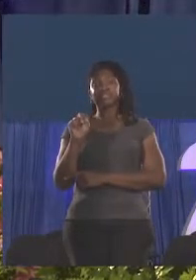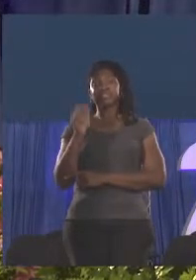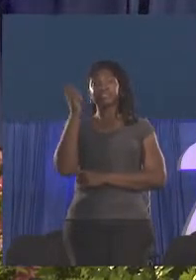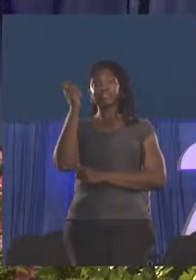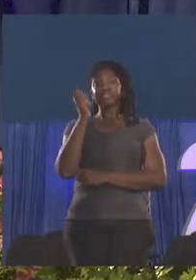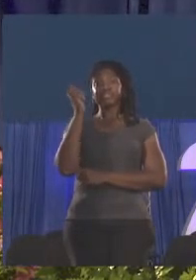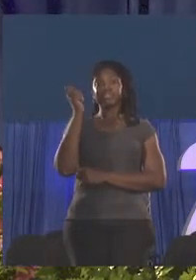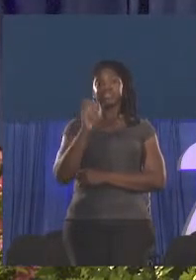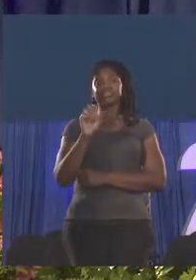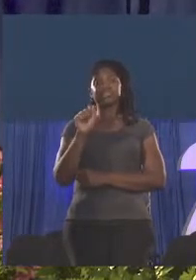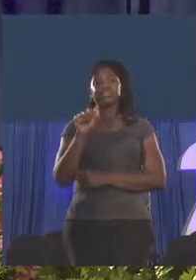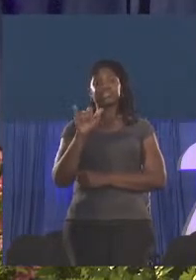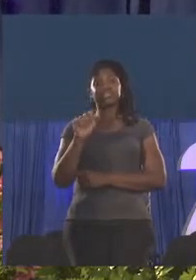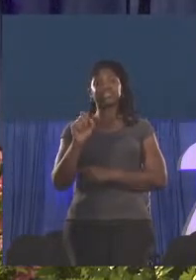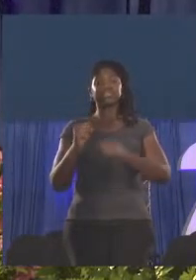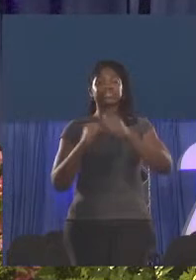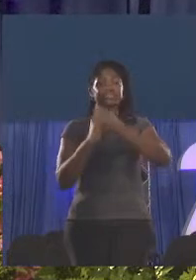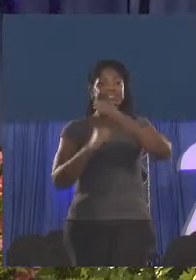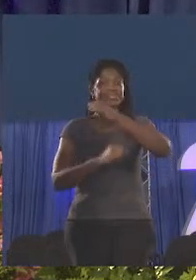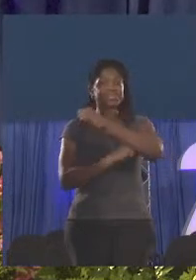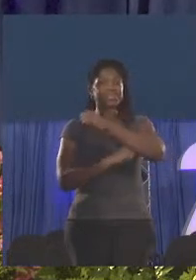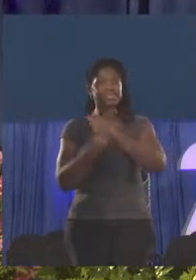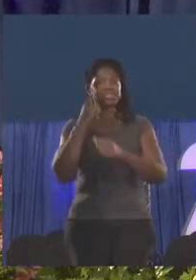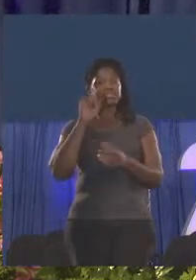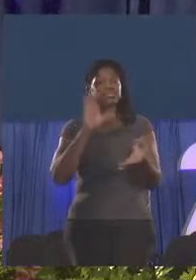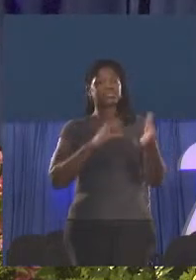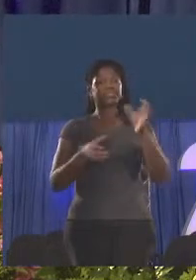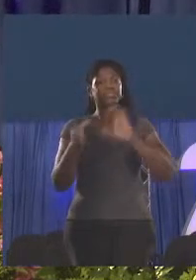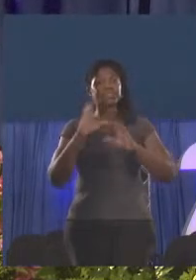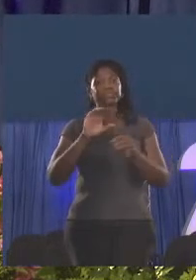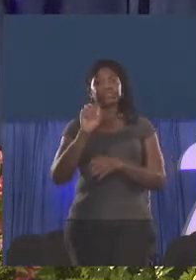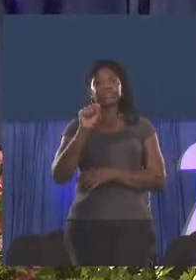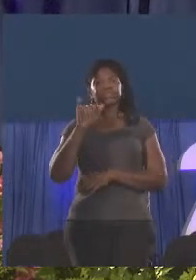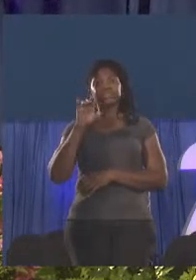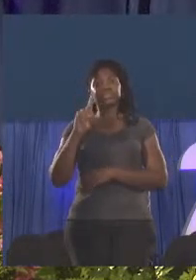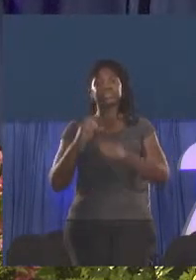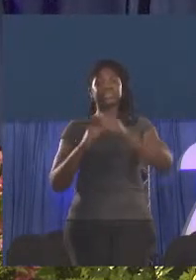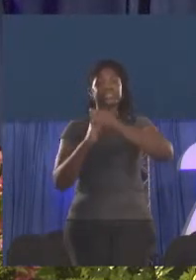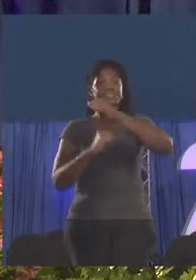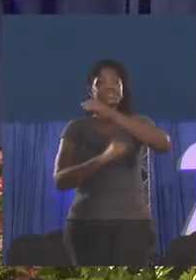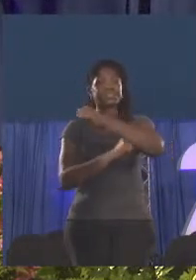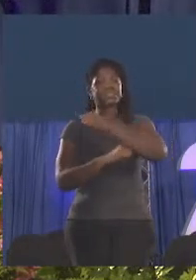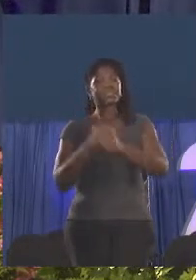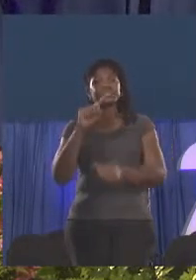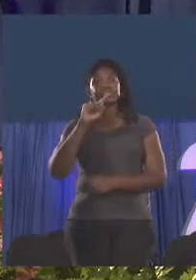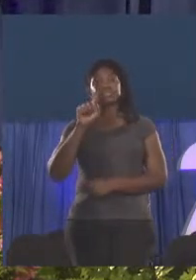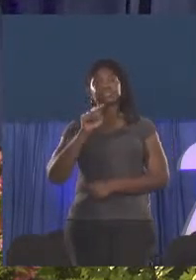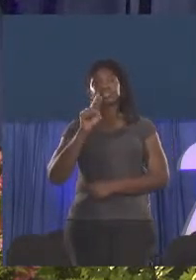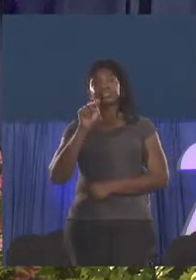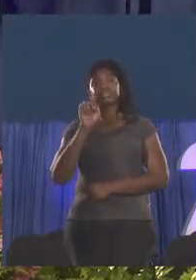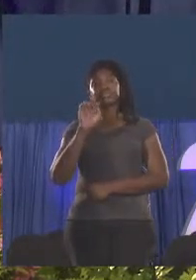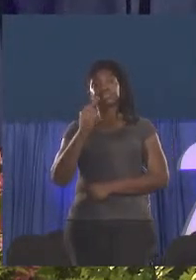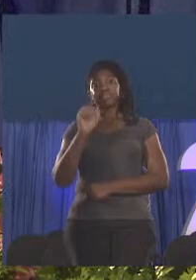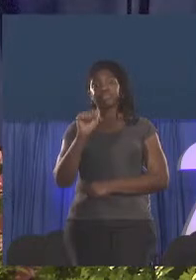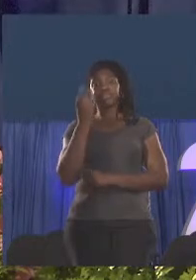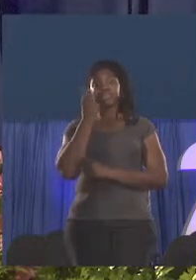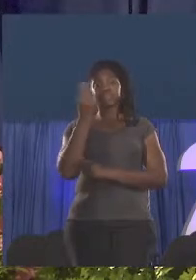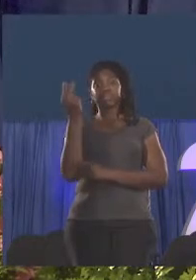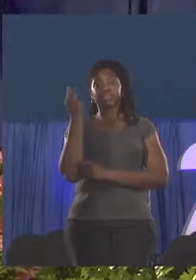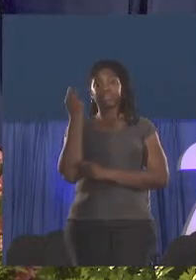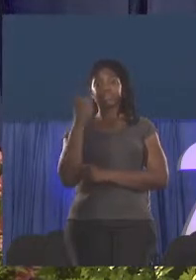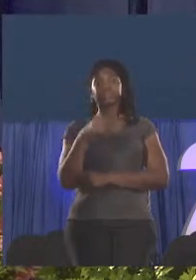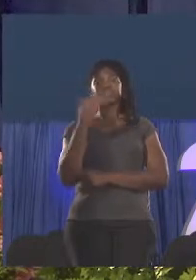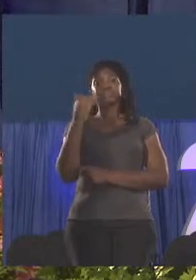SAISD Foundation Gerald Dobler Award for Chemistry, SAISD Foundation Edward Zuniga Memorial Scholarship, Dell